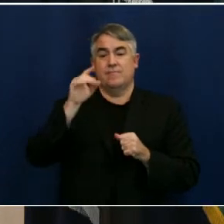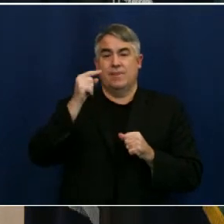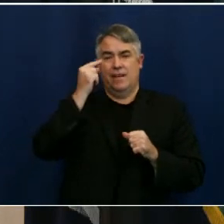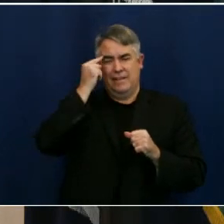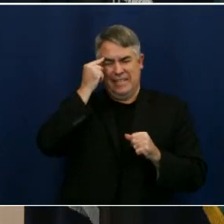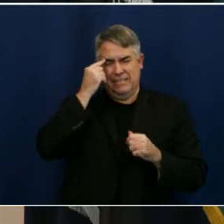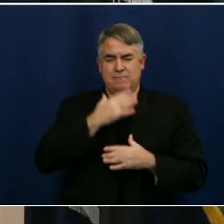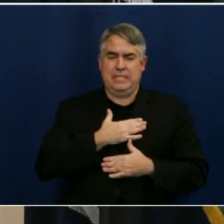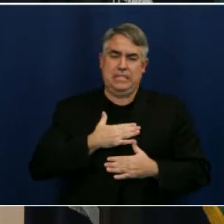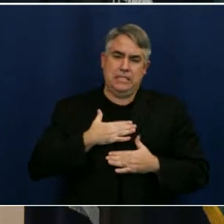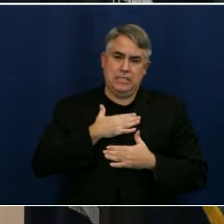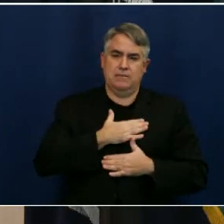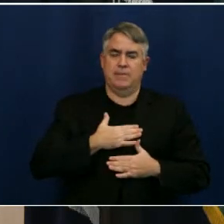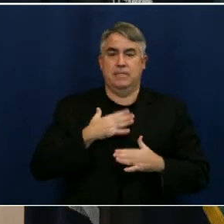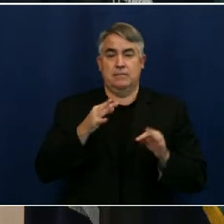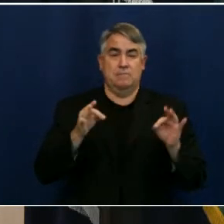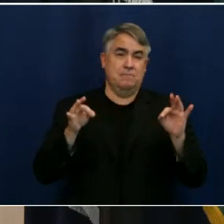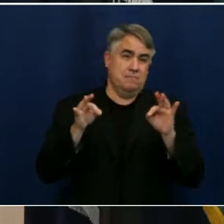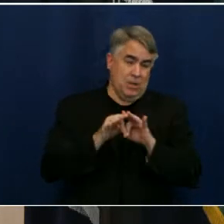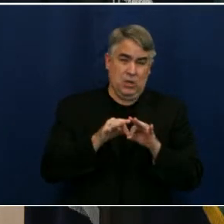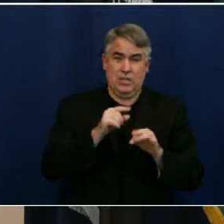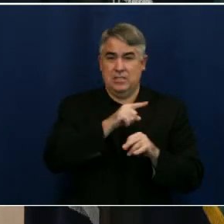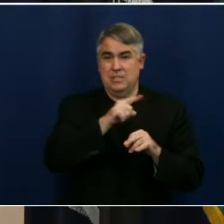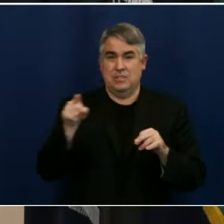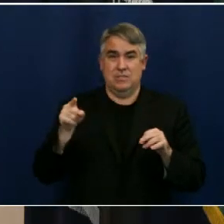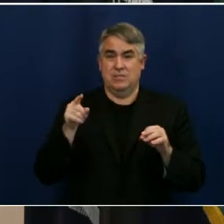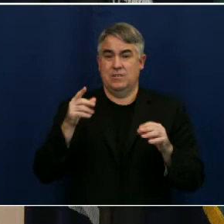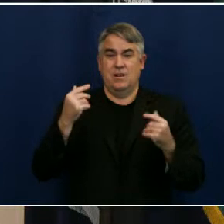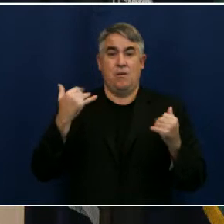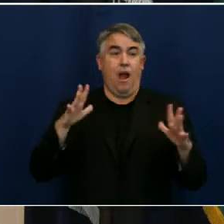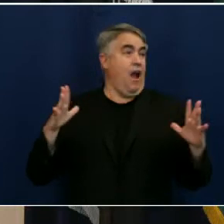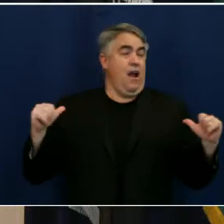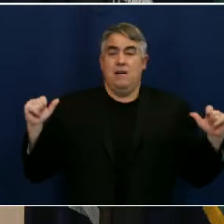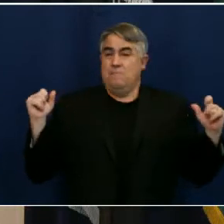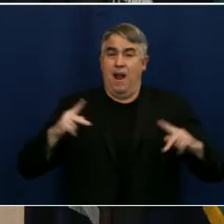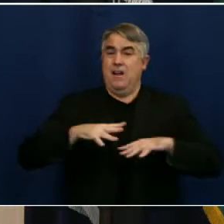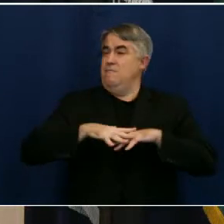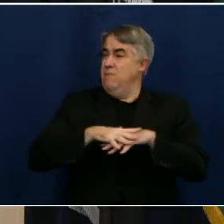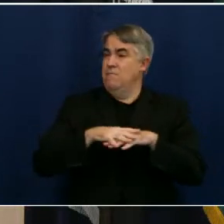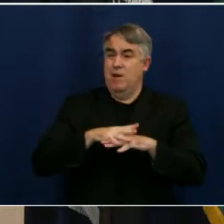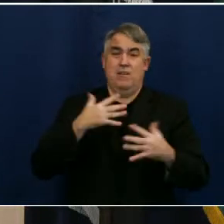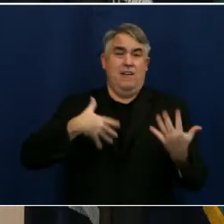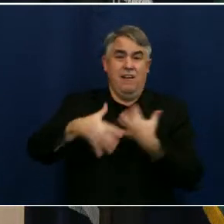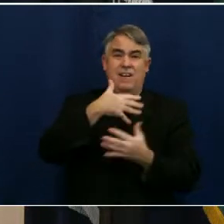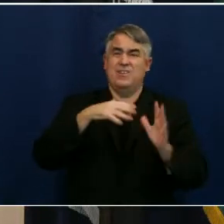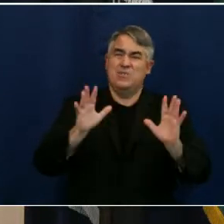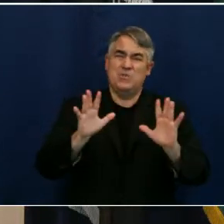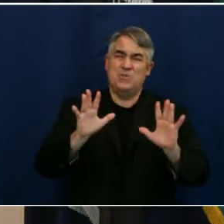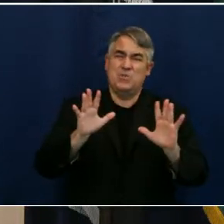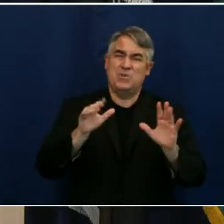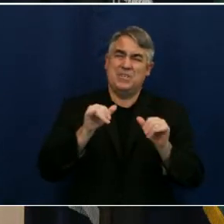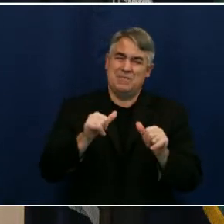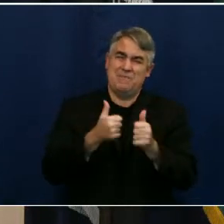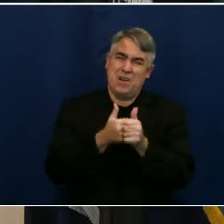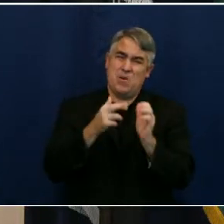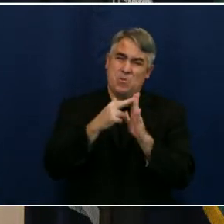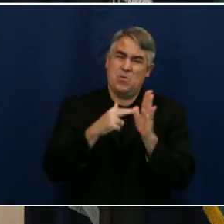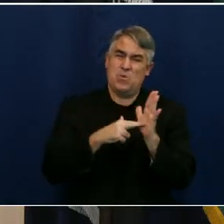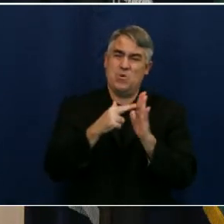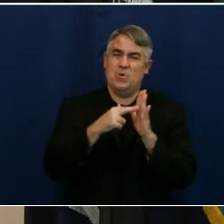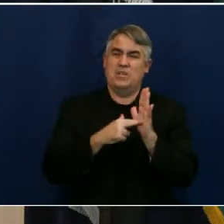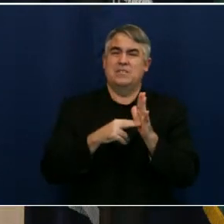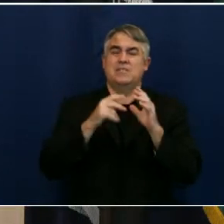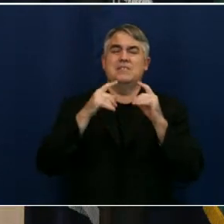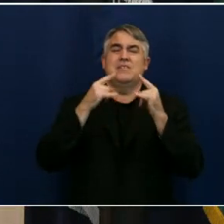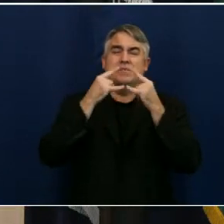as a county and as a people that we don't want to change the trajectory we're on. We have to avoid those high-risk settings. We all have to continue to take